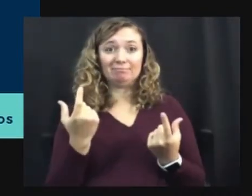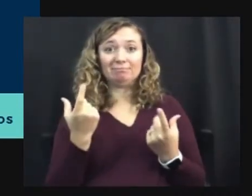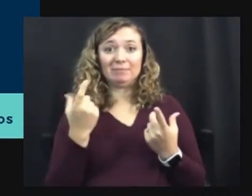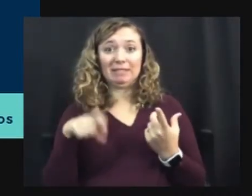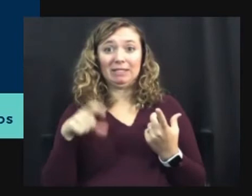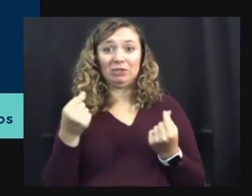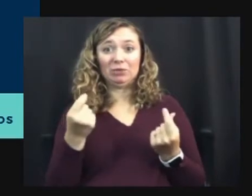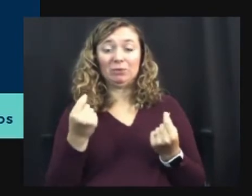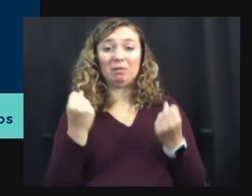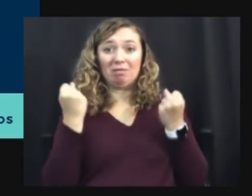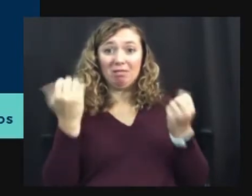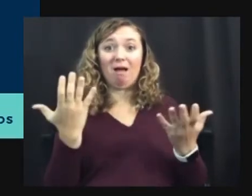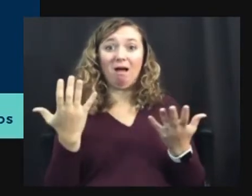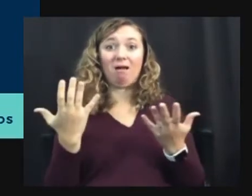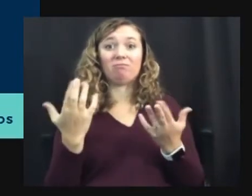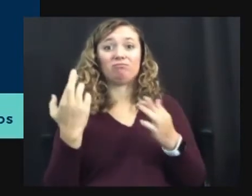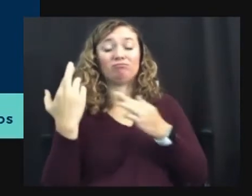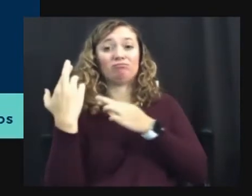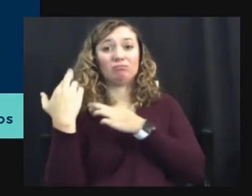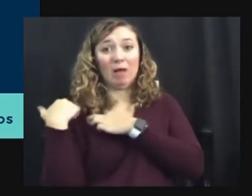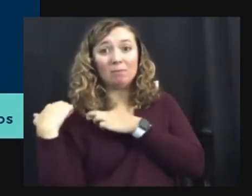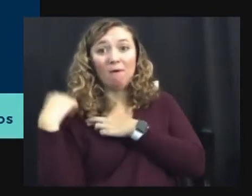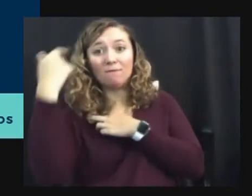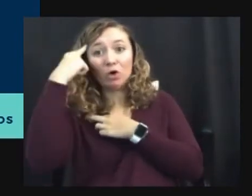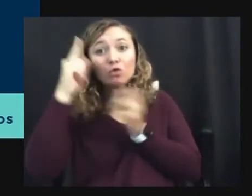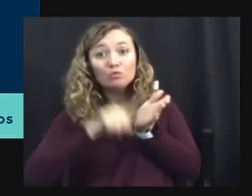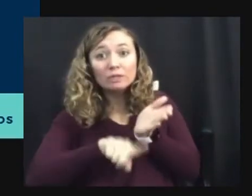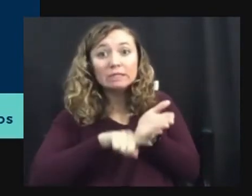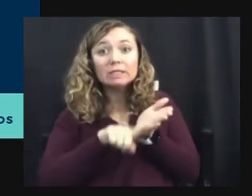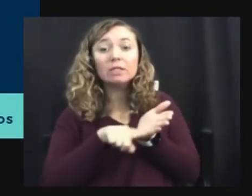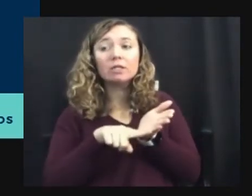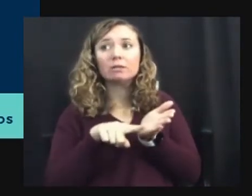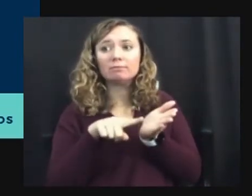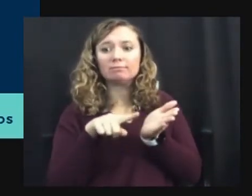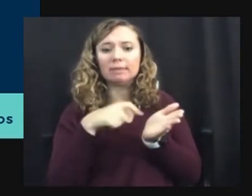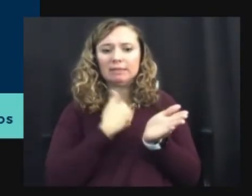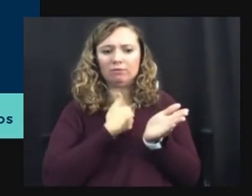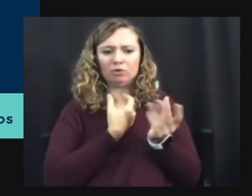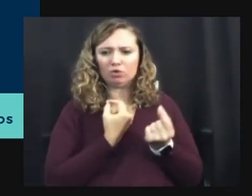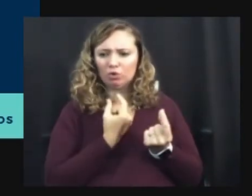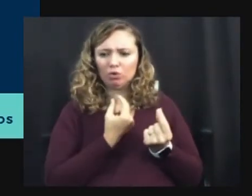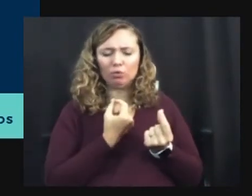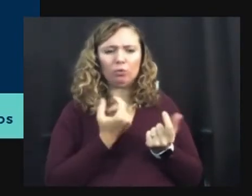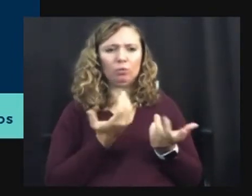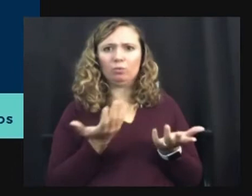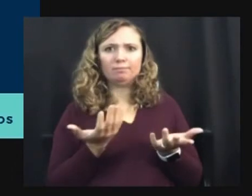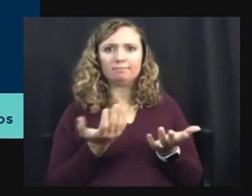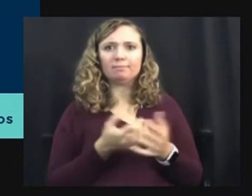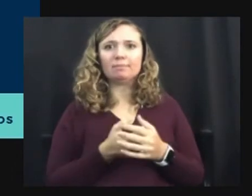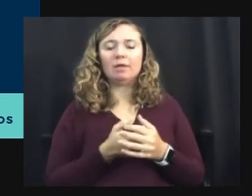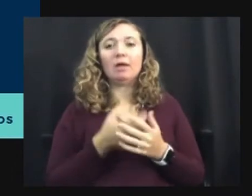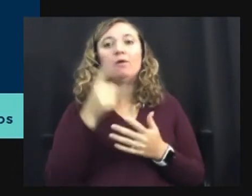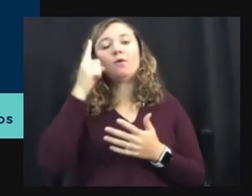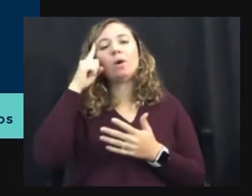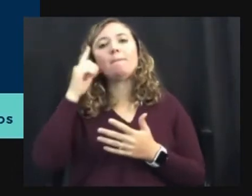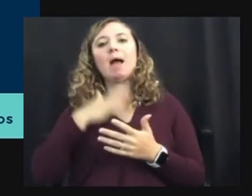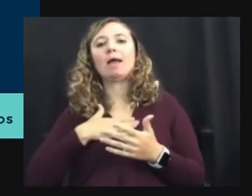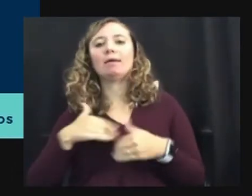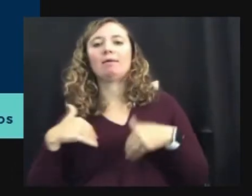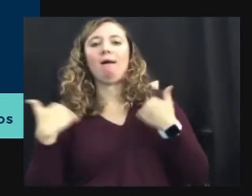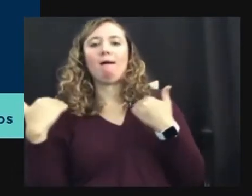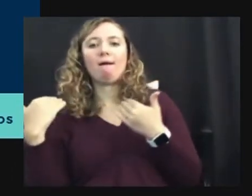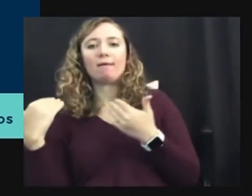for researching what does it mean? What do we do by myself? And then for my youngest, when she